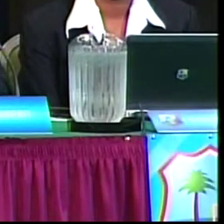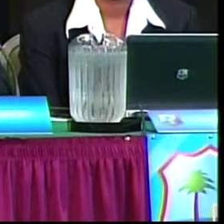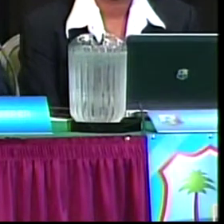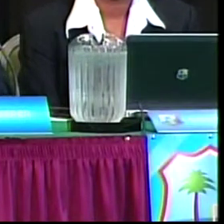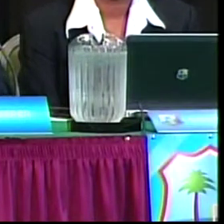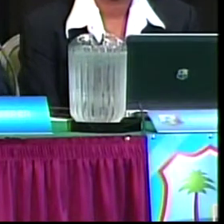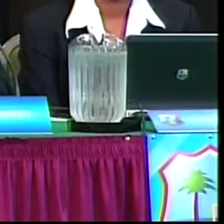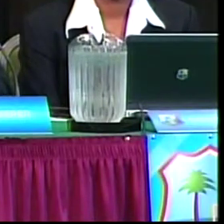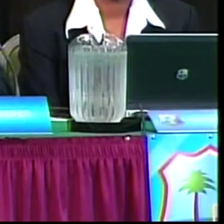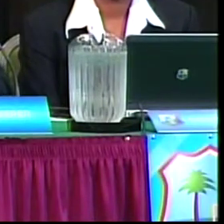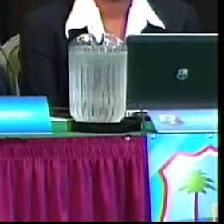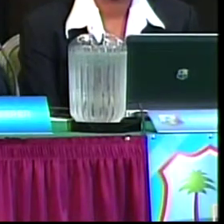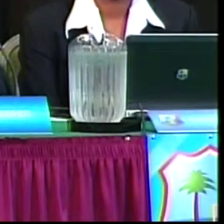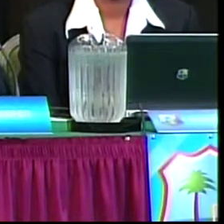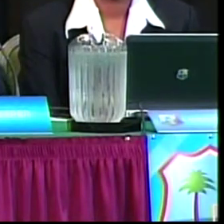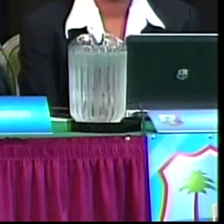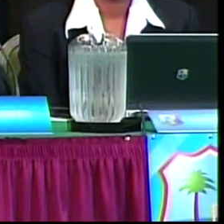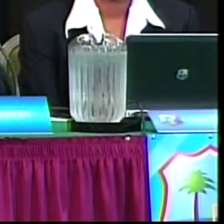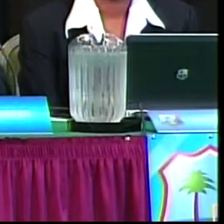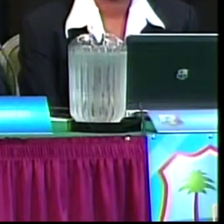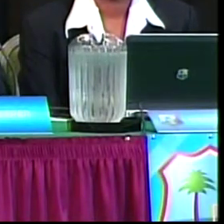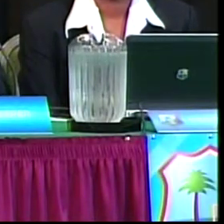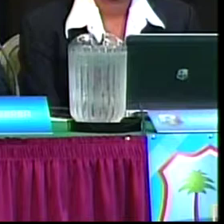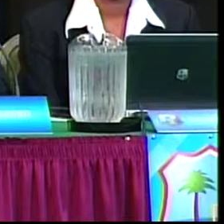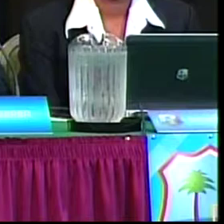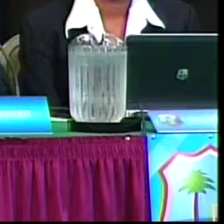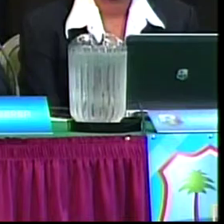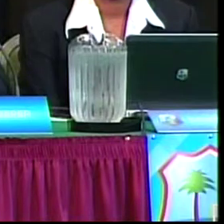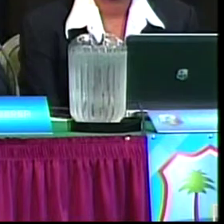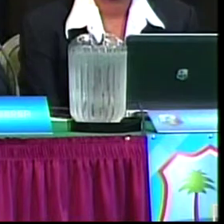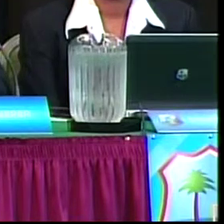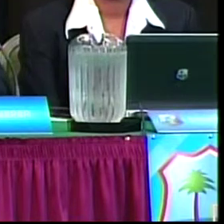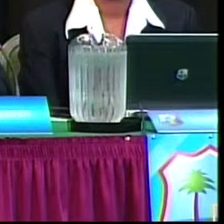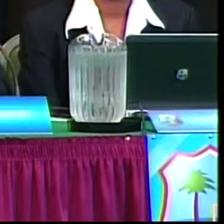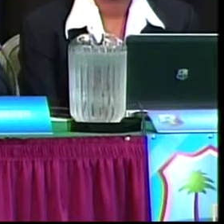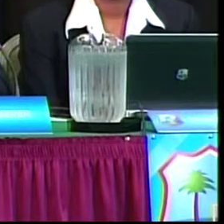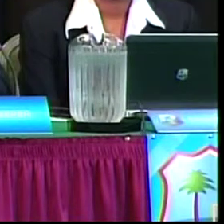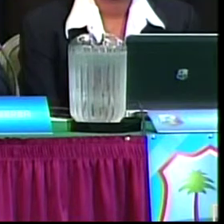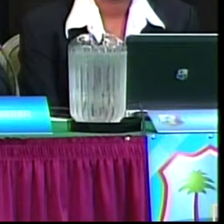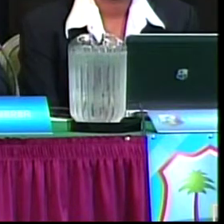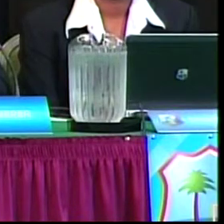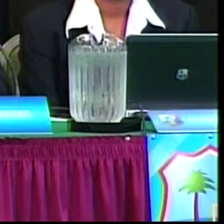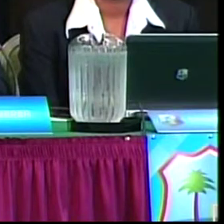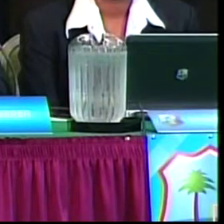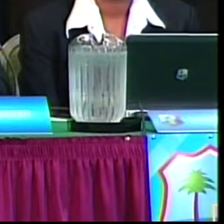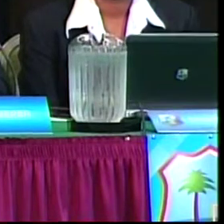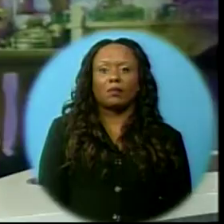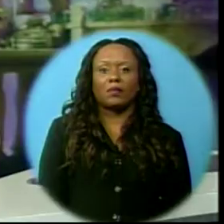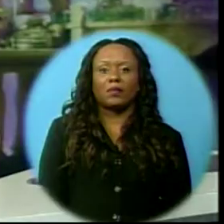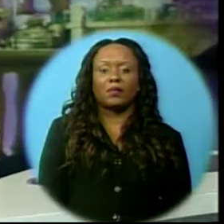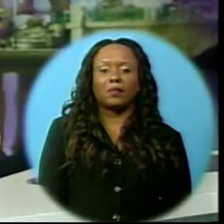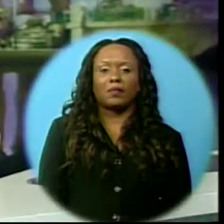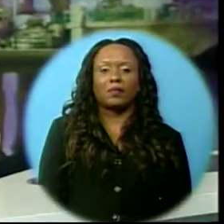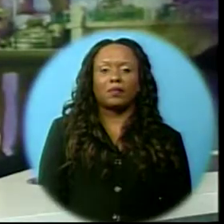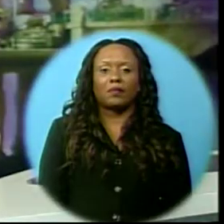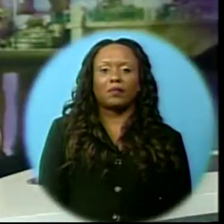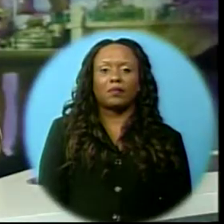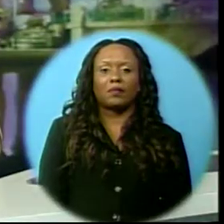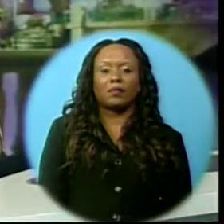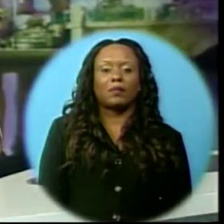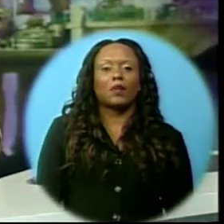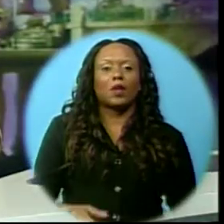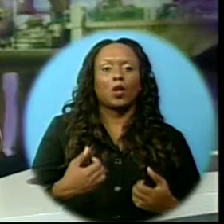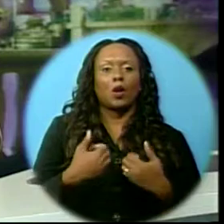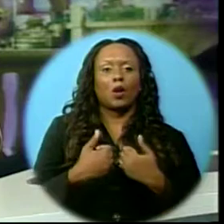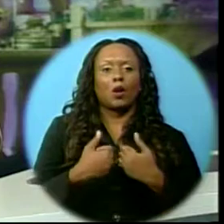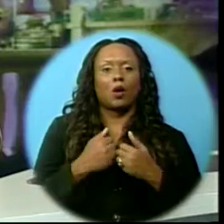region. So if a franchise wishes to proceed along that path, they're still able to do it. Now, the tournament